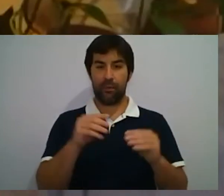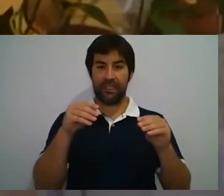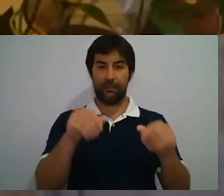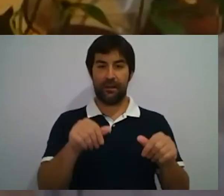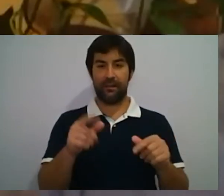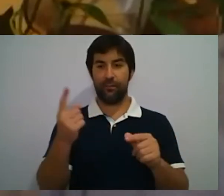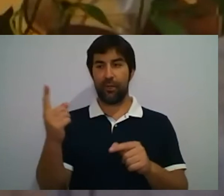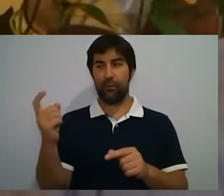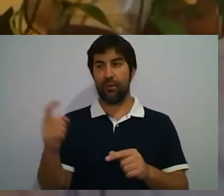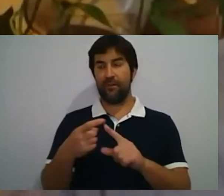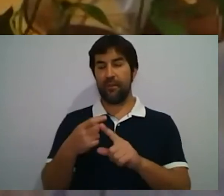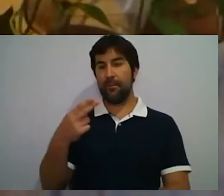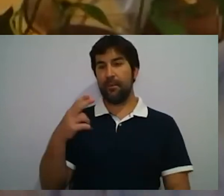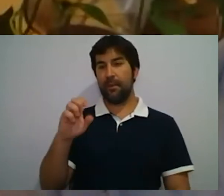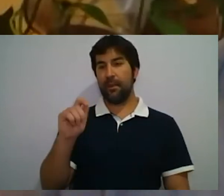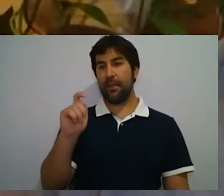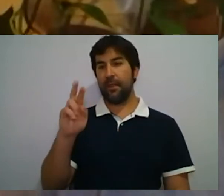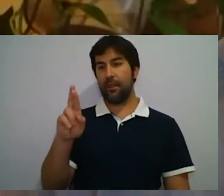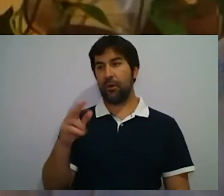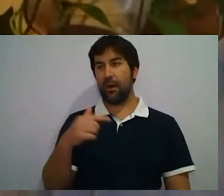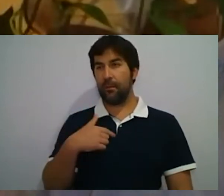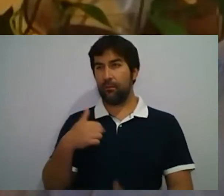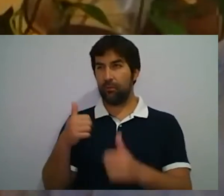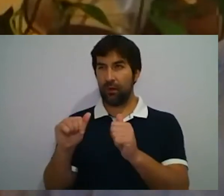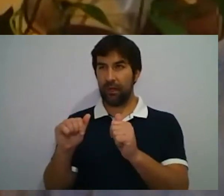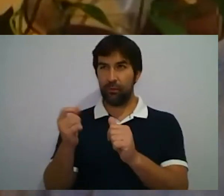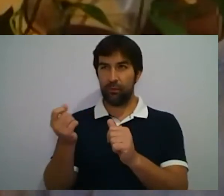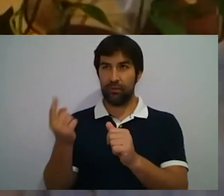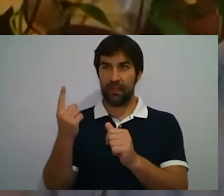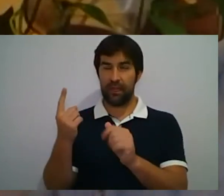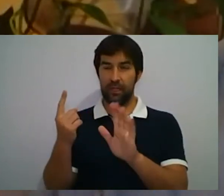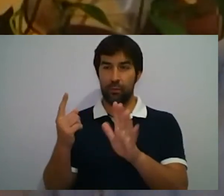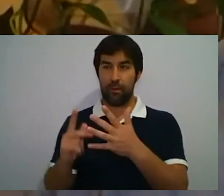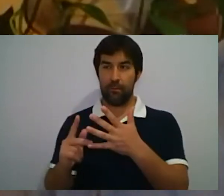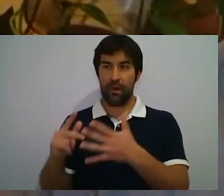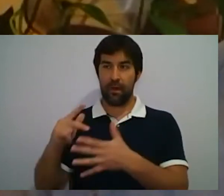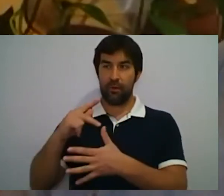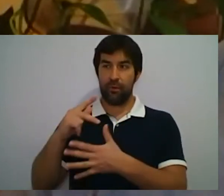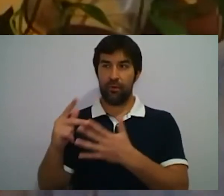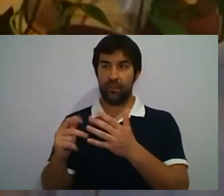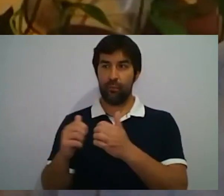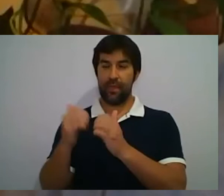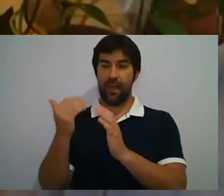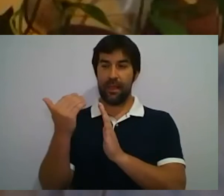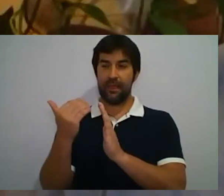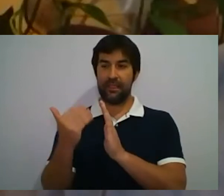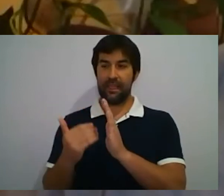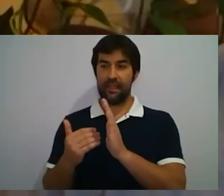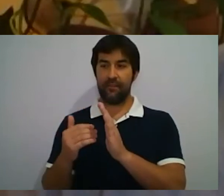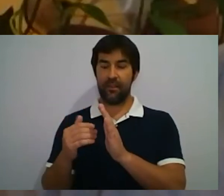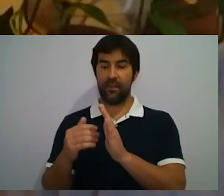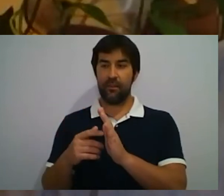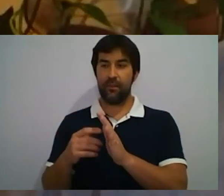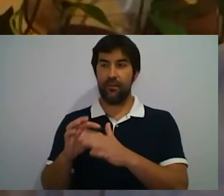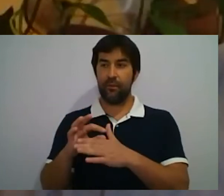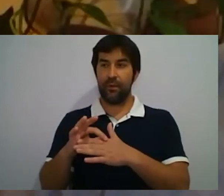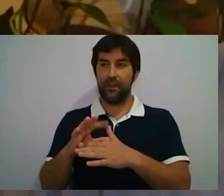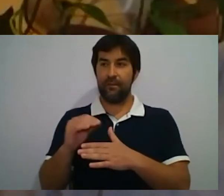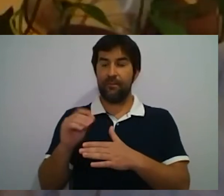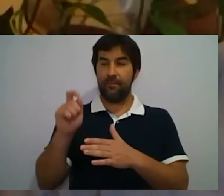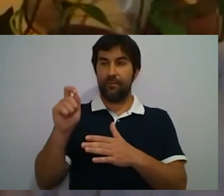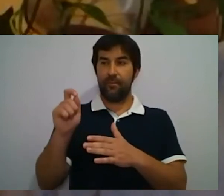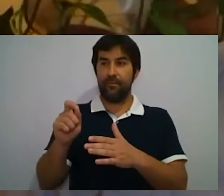steep streets, to have those kind of interventions. And then also, can you talk through any of the recent changes in technology that